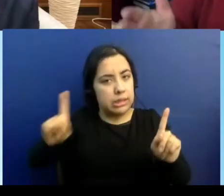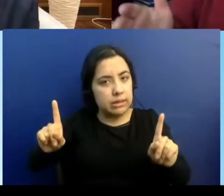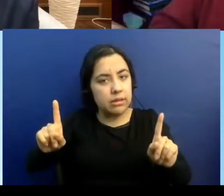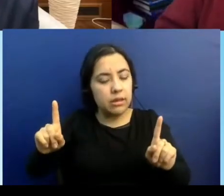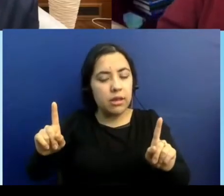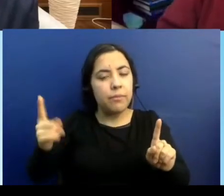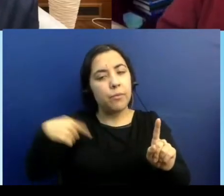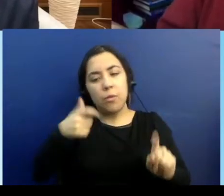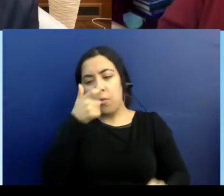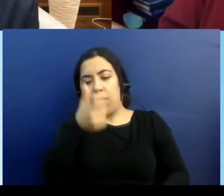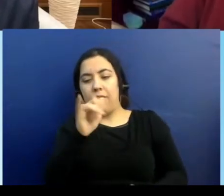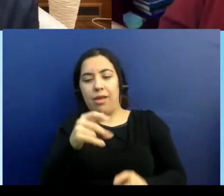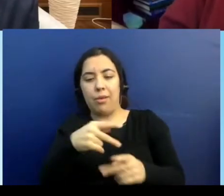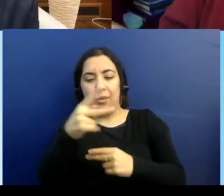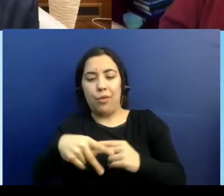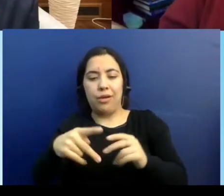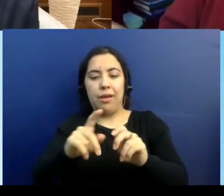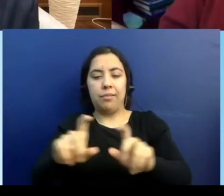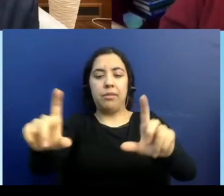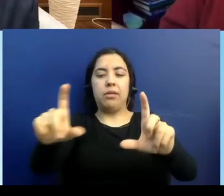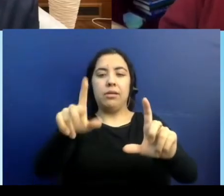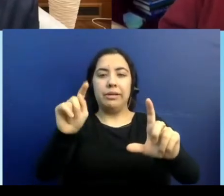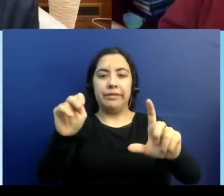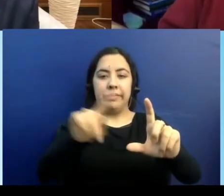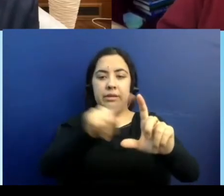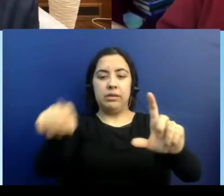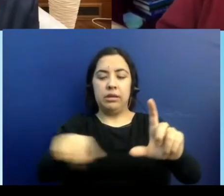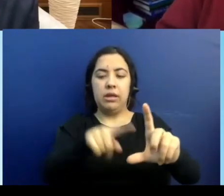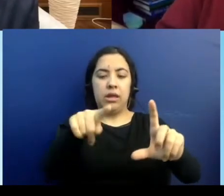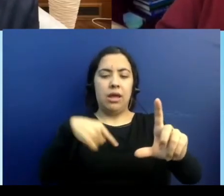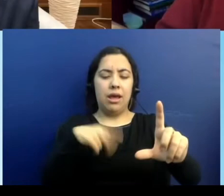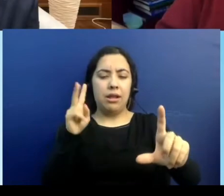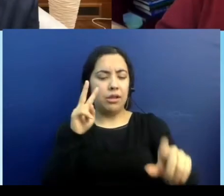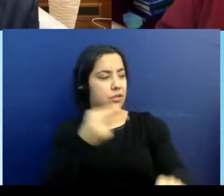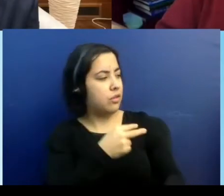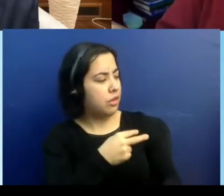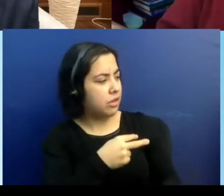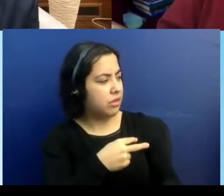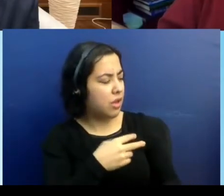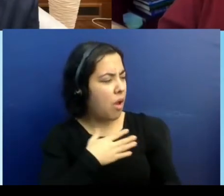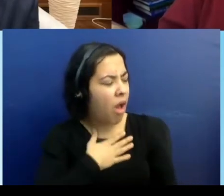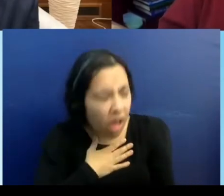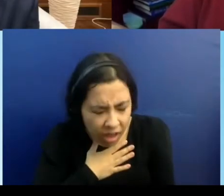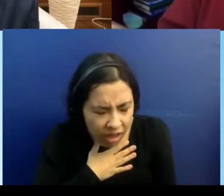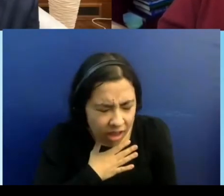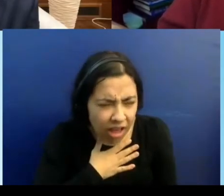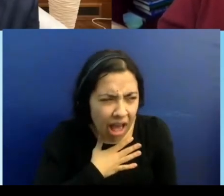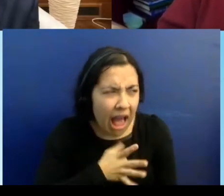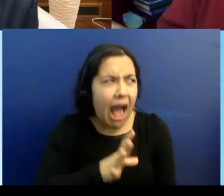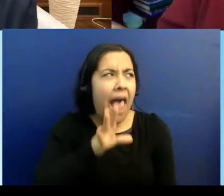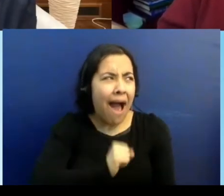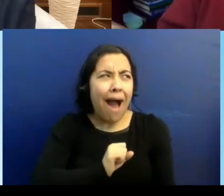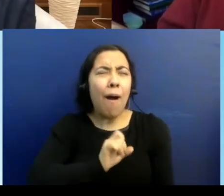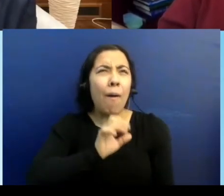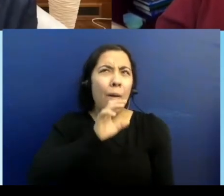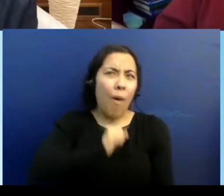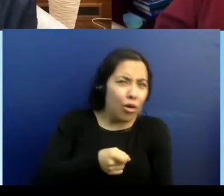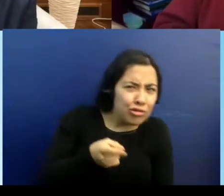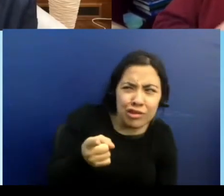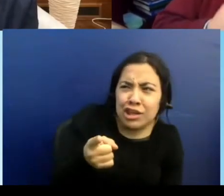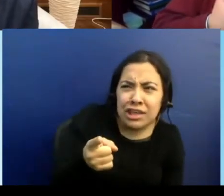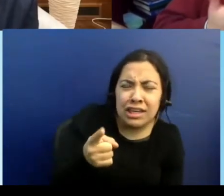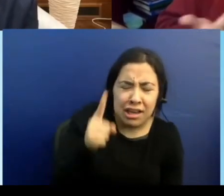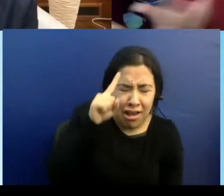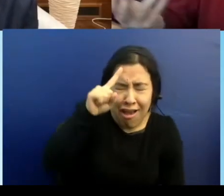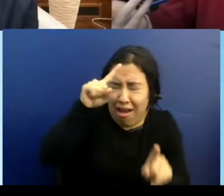program, you know, watching the inauguration. And I turned to somebody and said, how old is she? Because